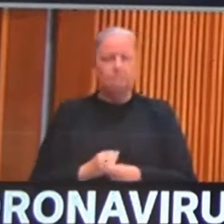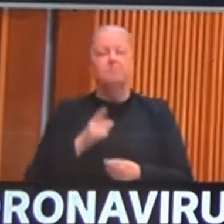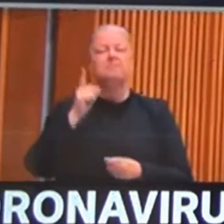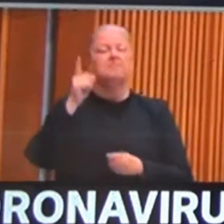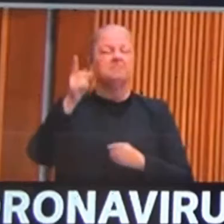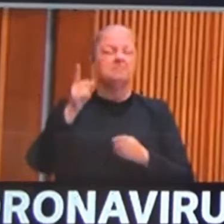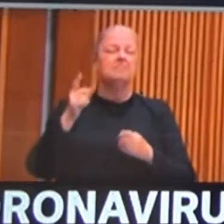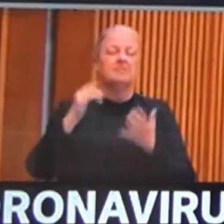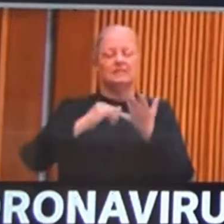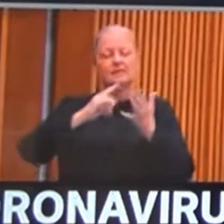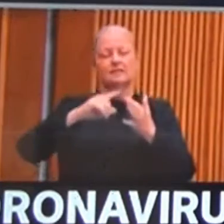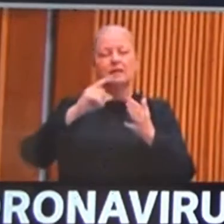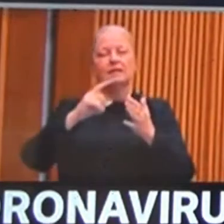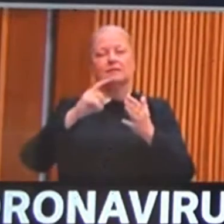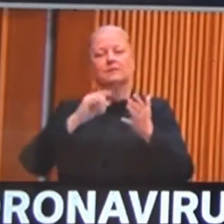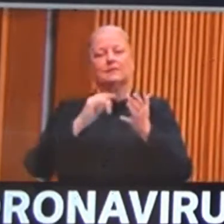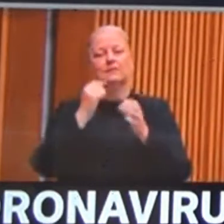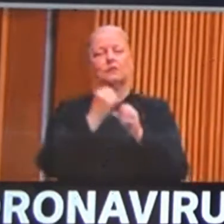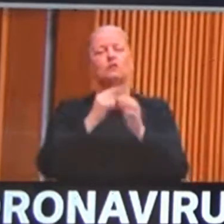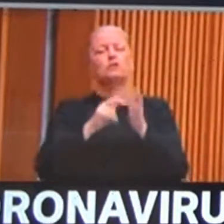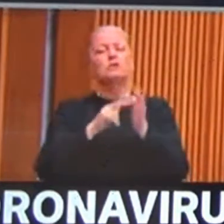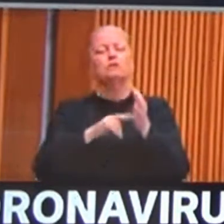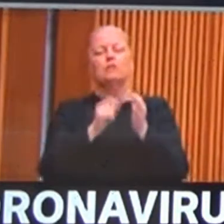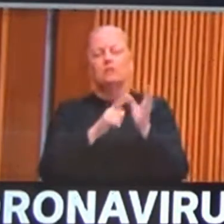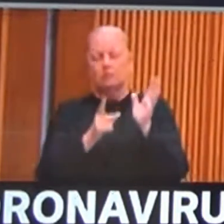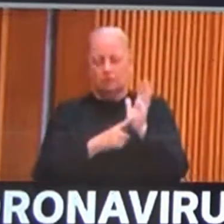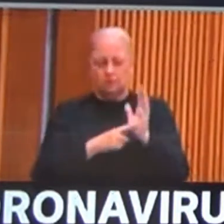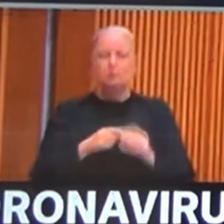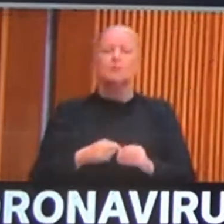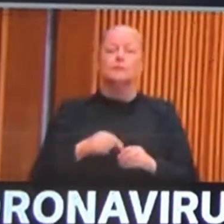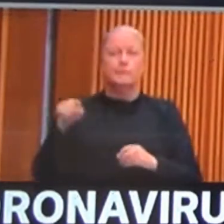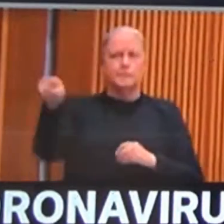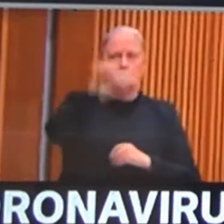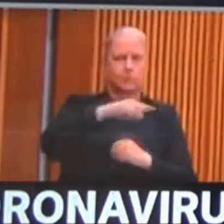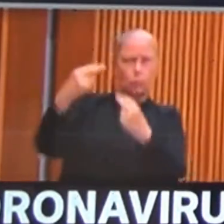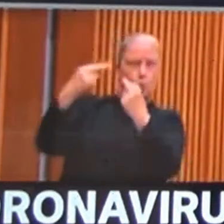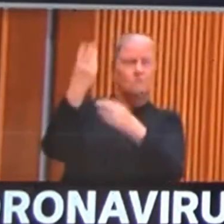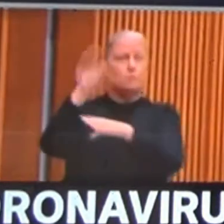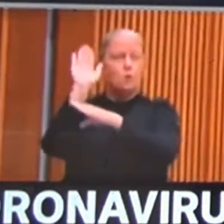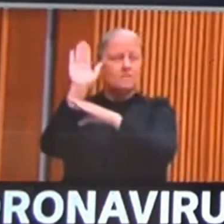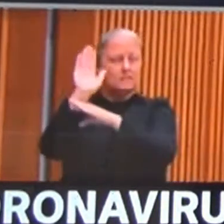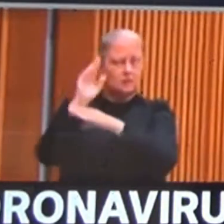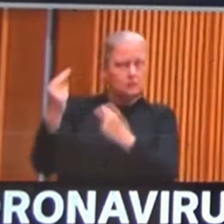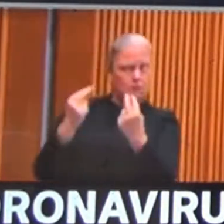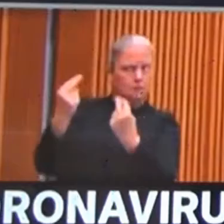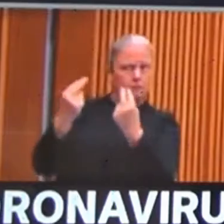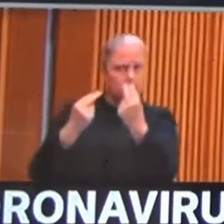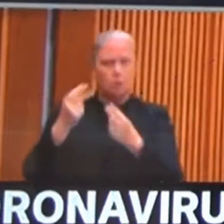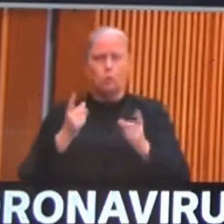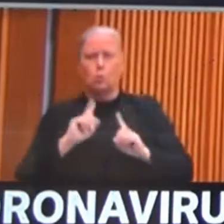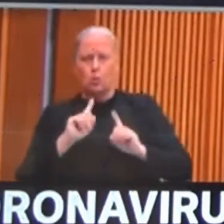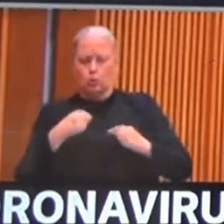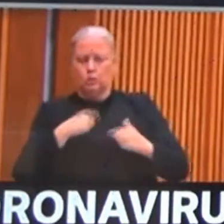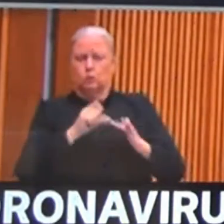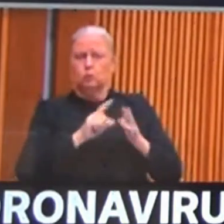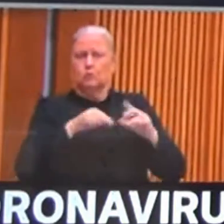Association Secretary General. The rest of the world is watching keenly with the activity and the results of our